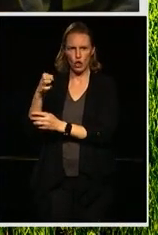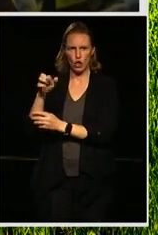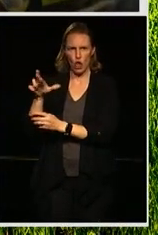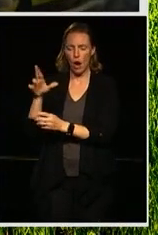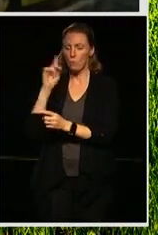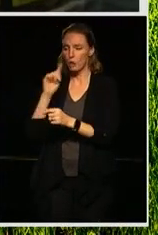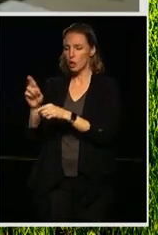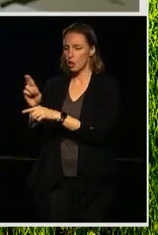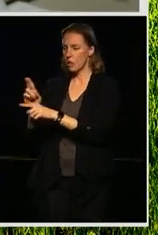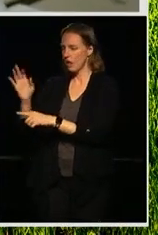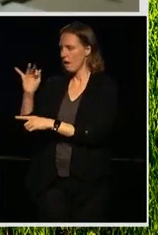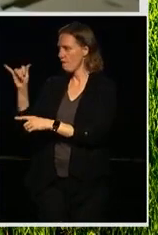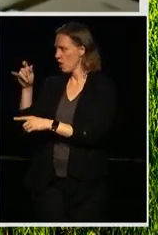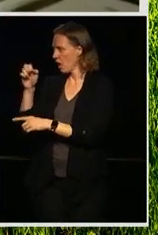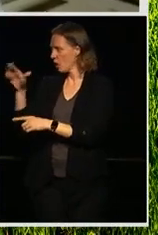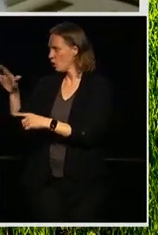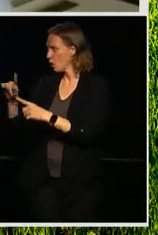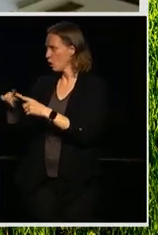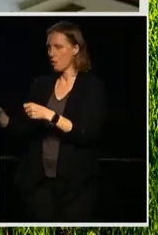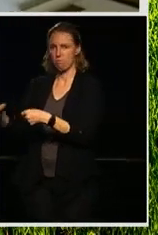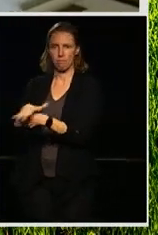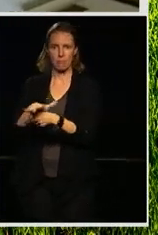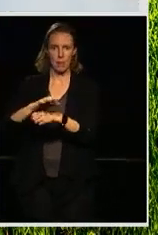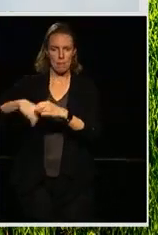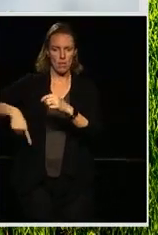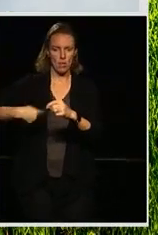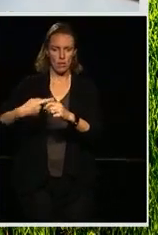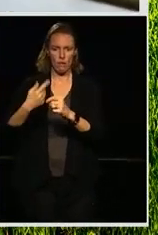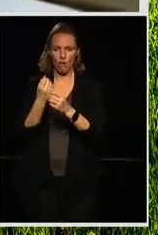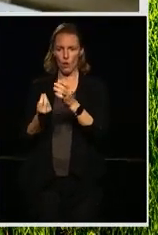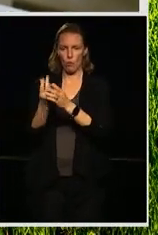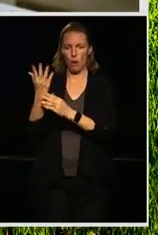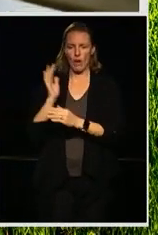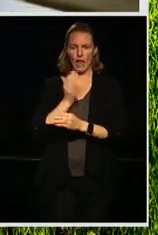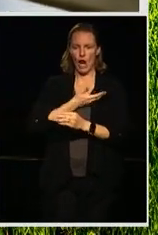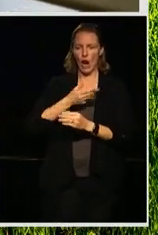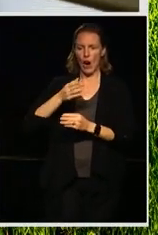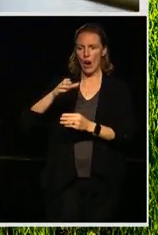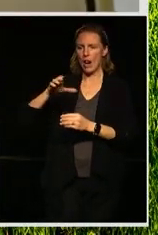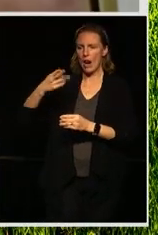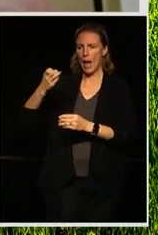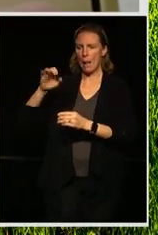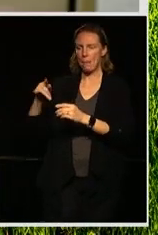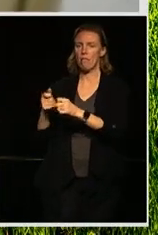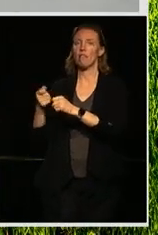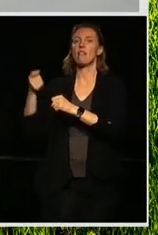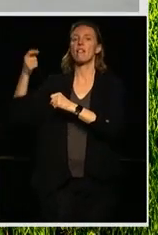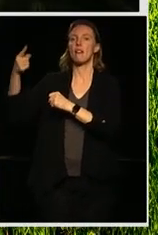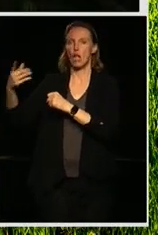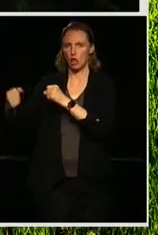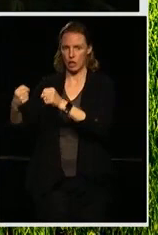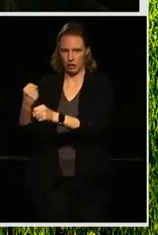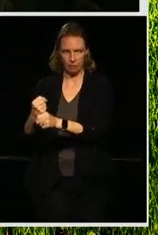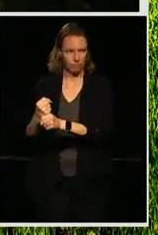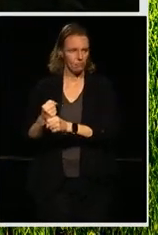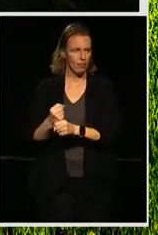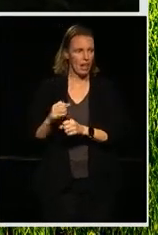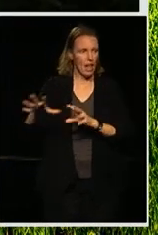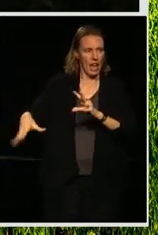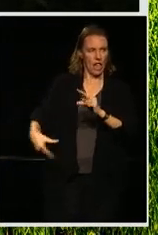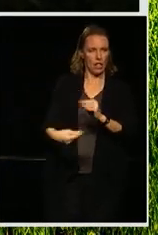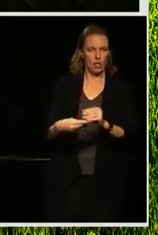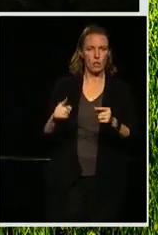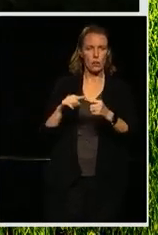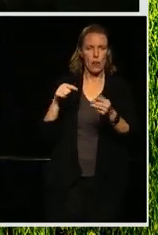a fertilizer to complete the circle for growing our hemp the following year. In addition to